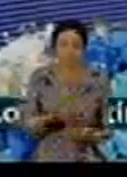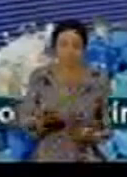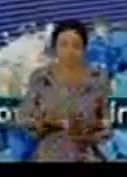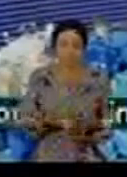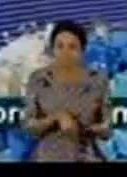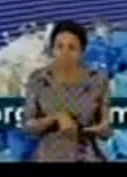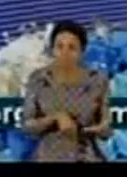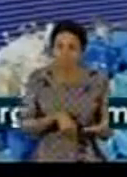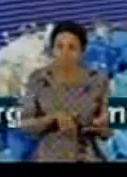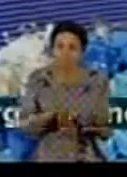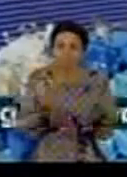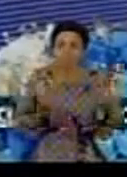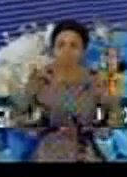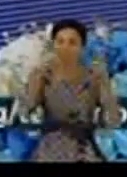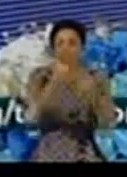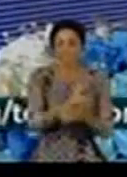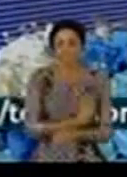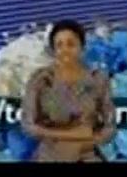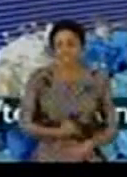Praise God.